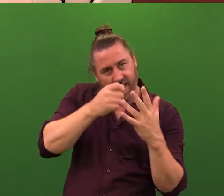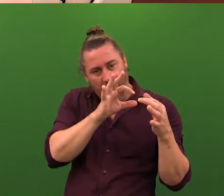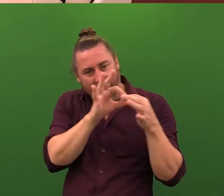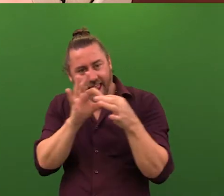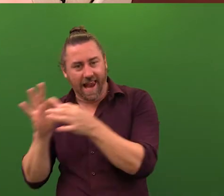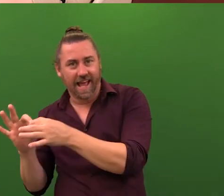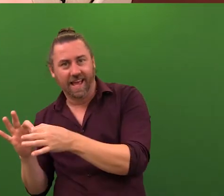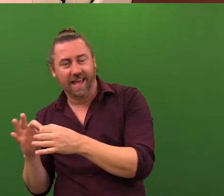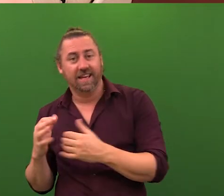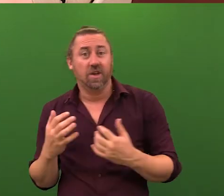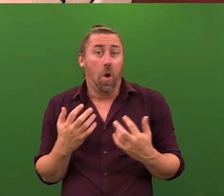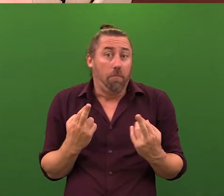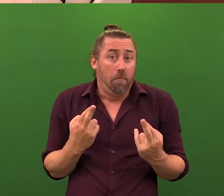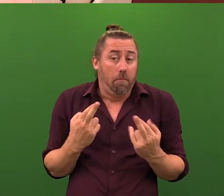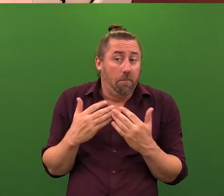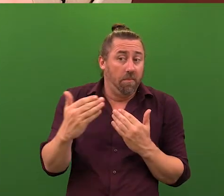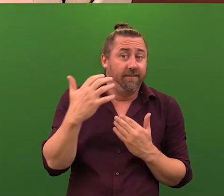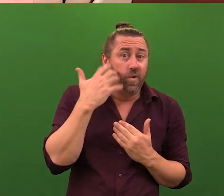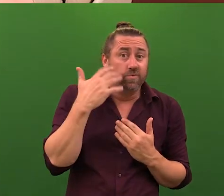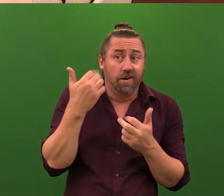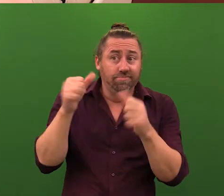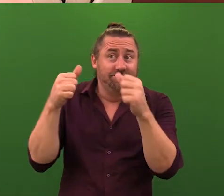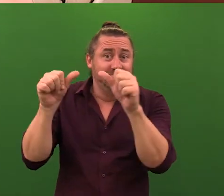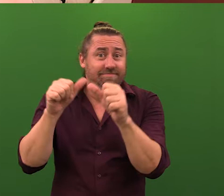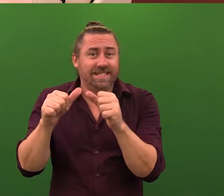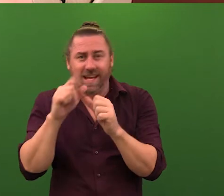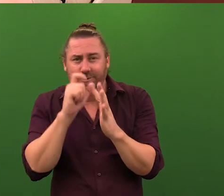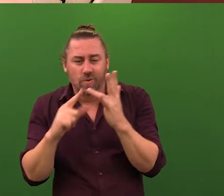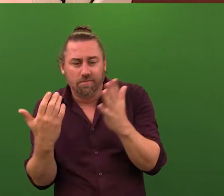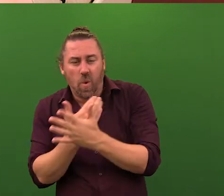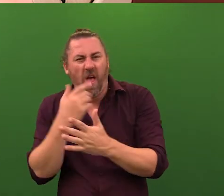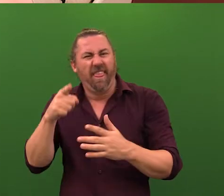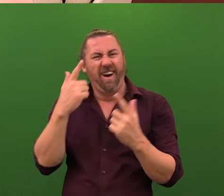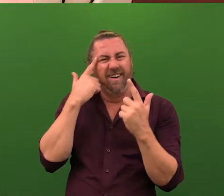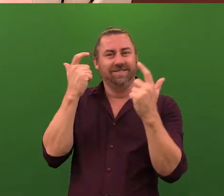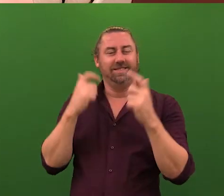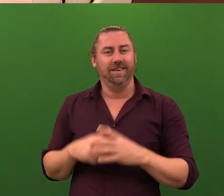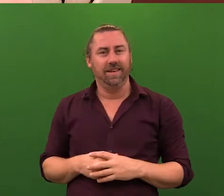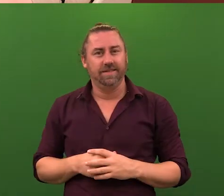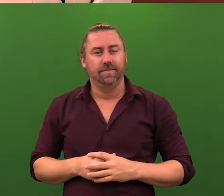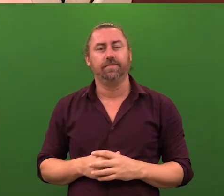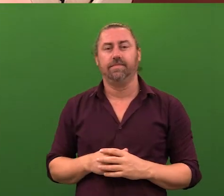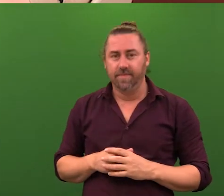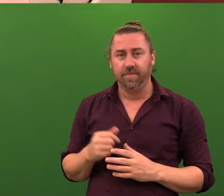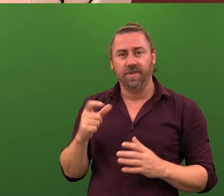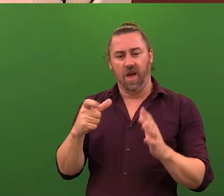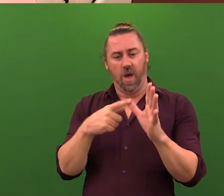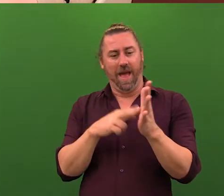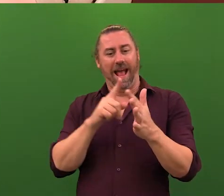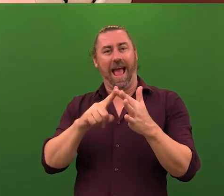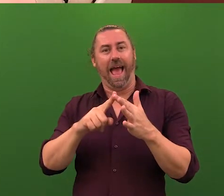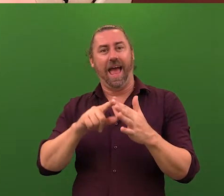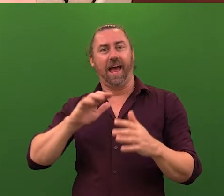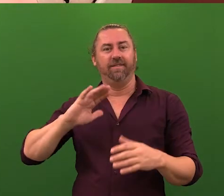and hopefully I can, I guess, take it further and build more on those themes and concepts. Yeah. As a cane